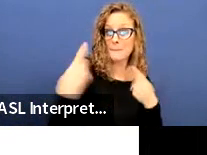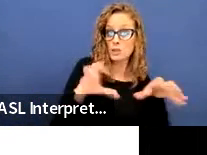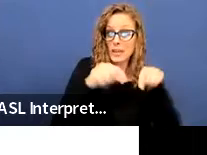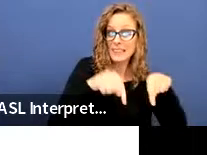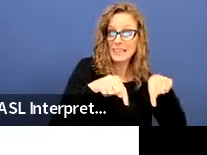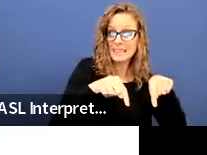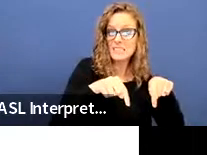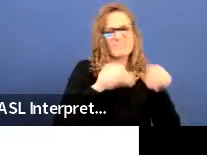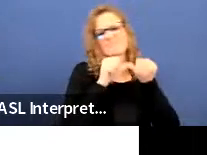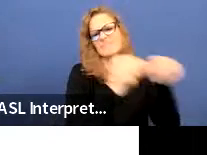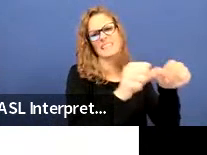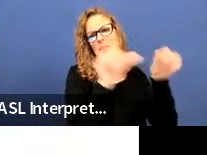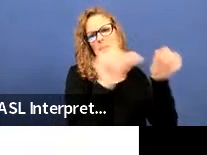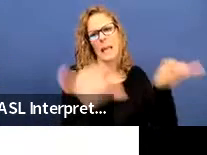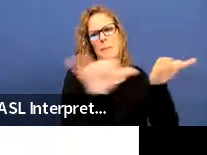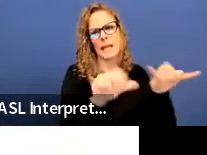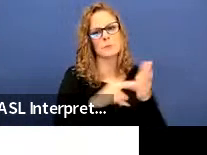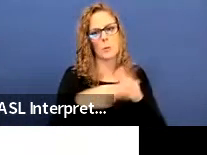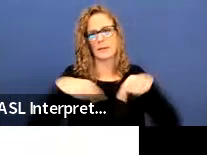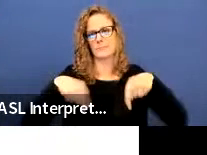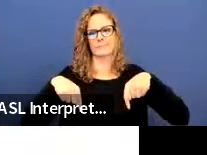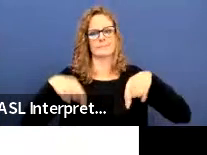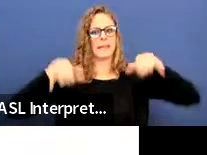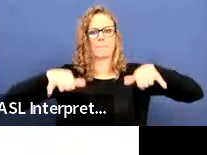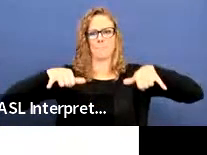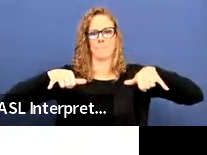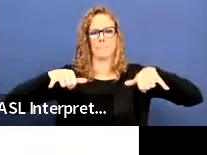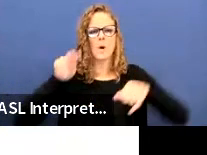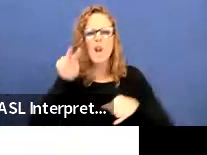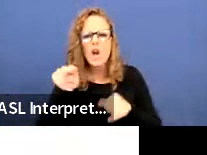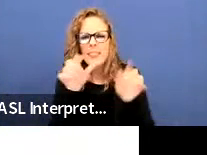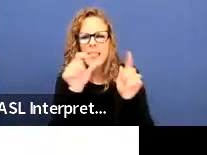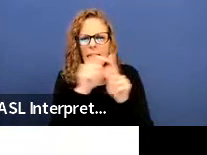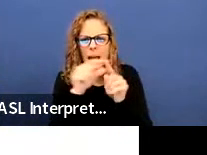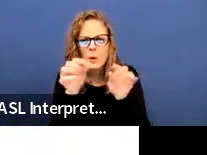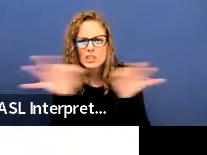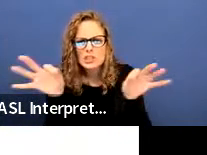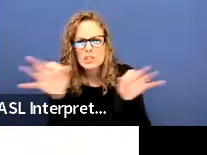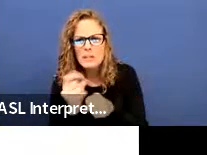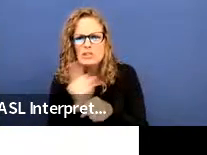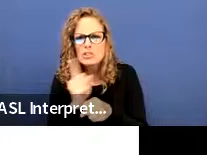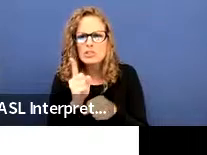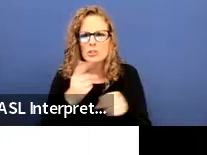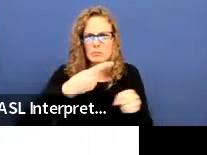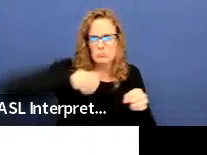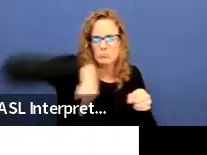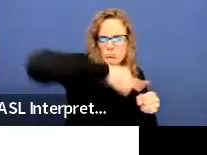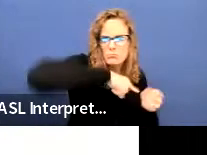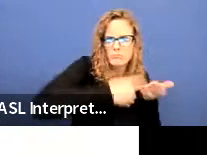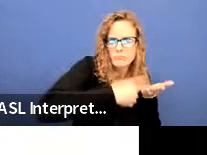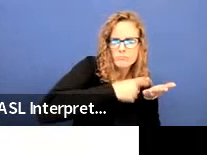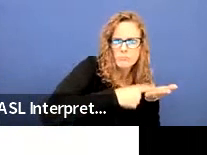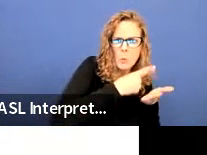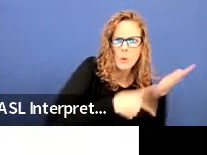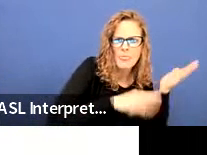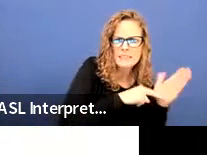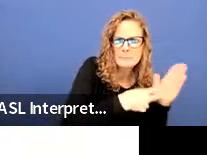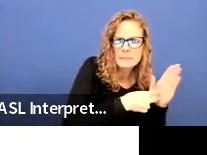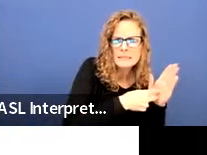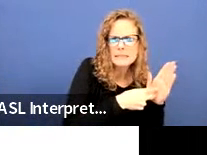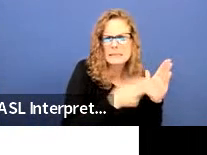So we are just still looking at the language of this, making sure we're talking internally about exactly what that means.